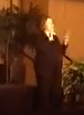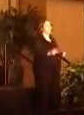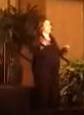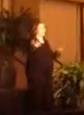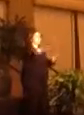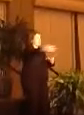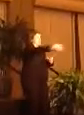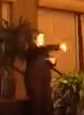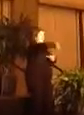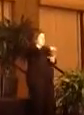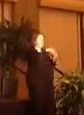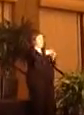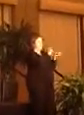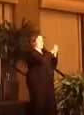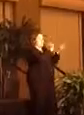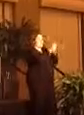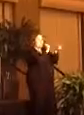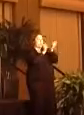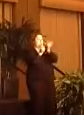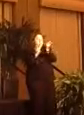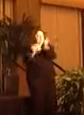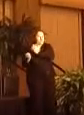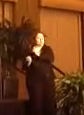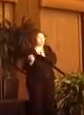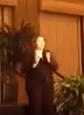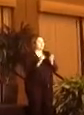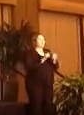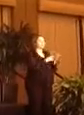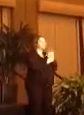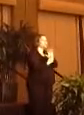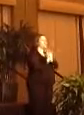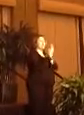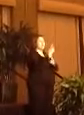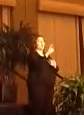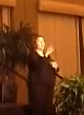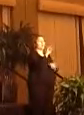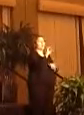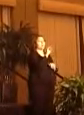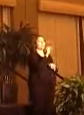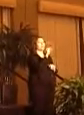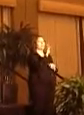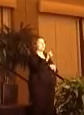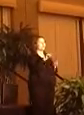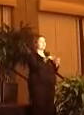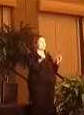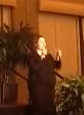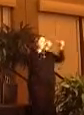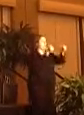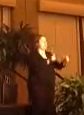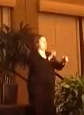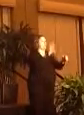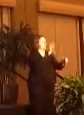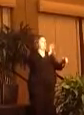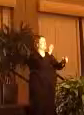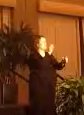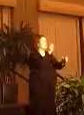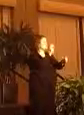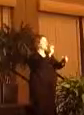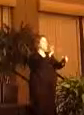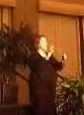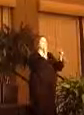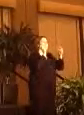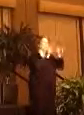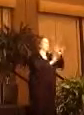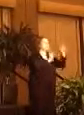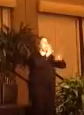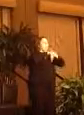McDonald, who I guess are like directors. And they put it on YouTube, and it went all over the world, and it was this